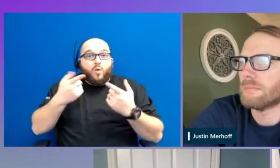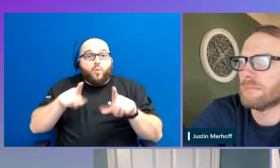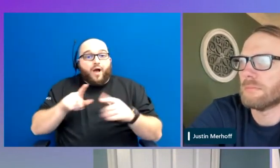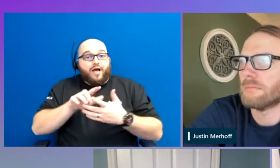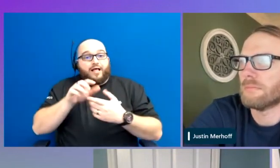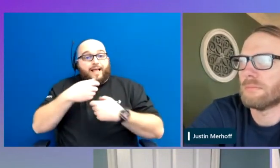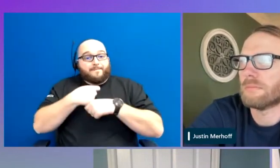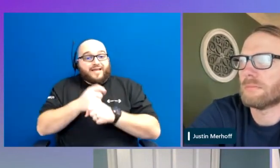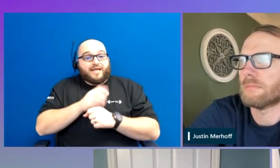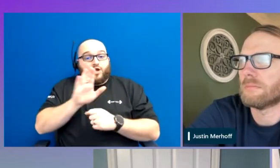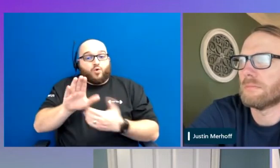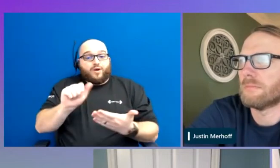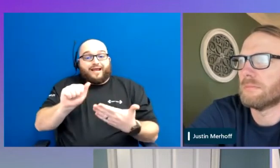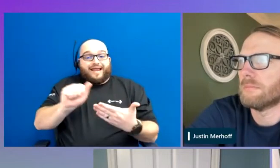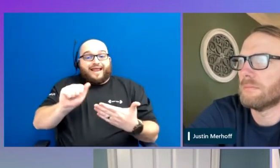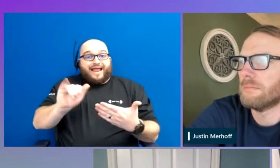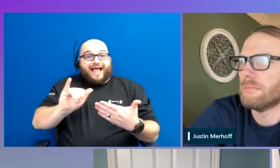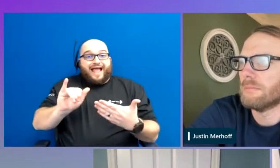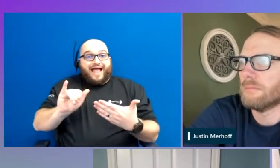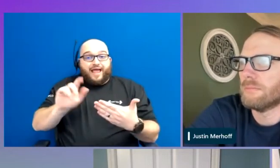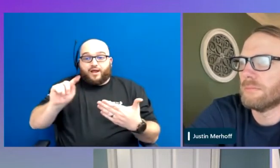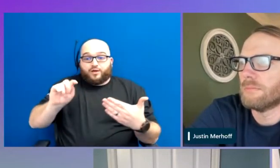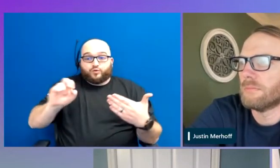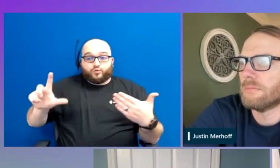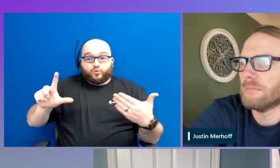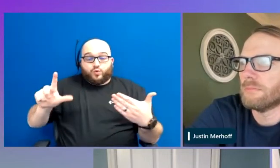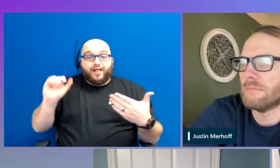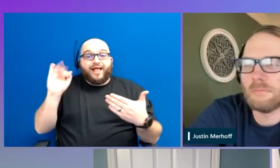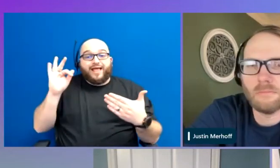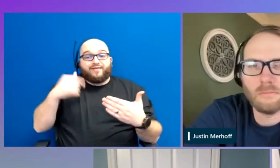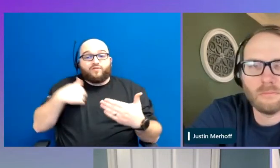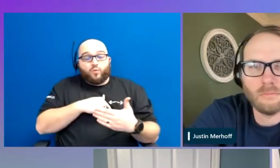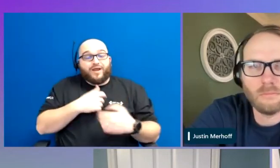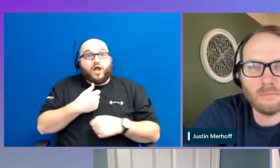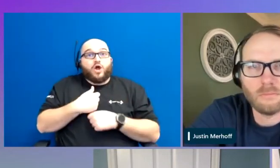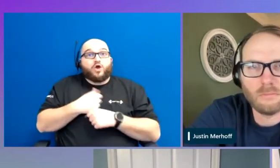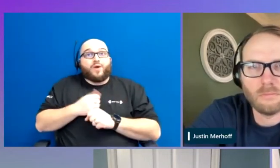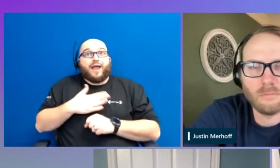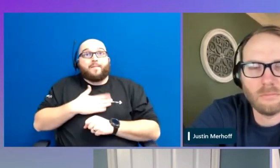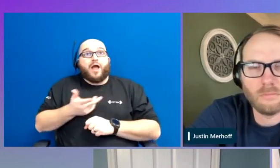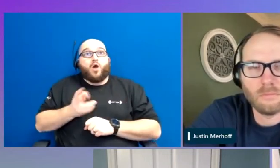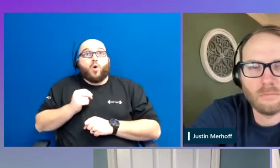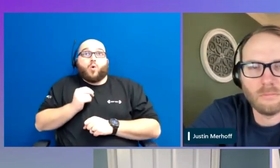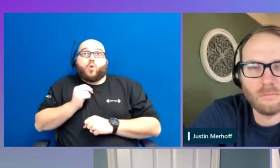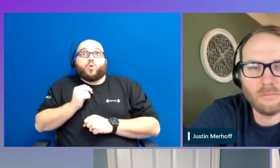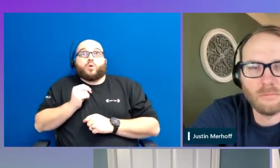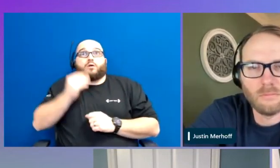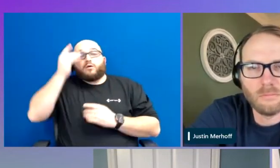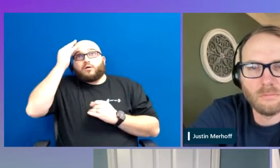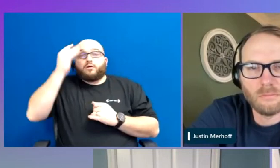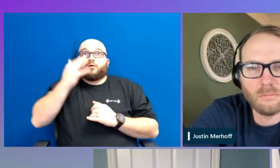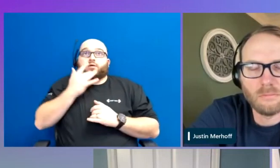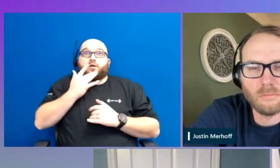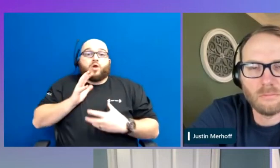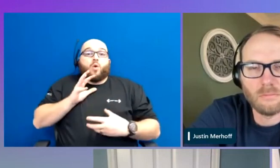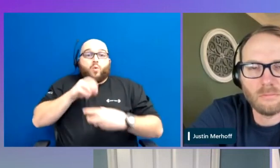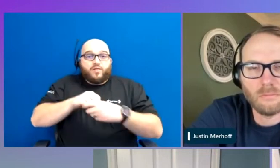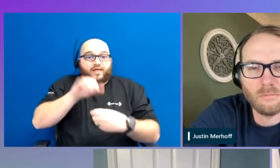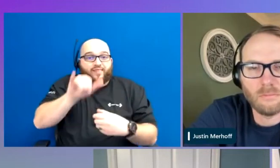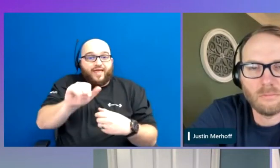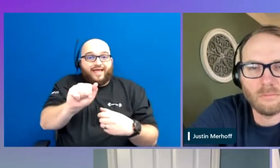if we program our own biases into the AI tools, that could be like very